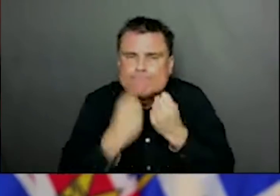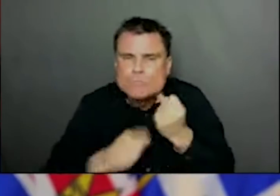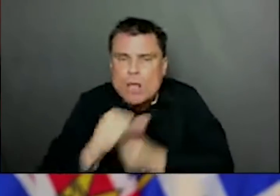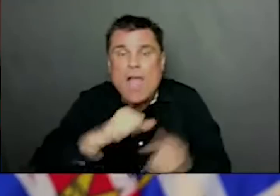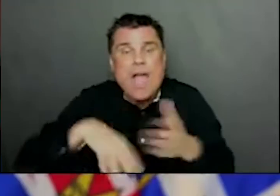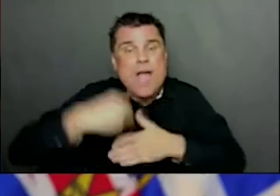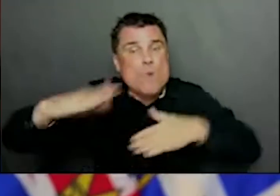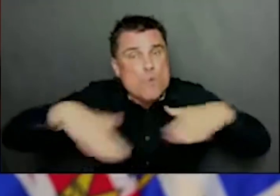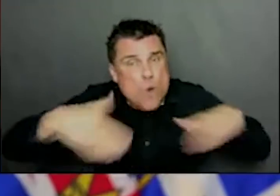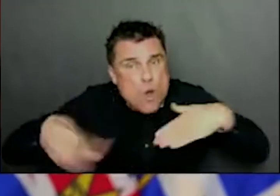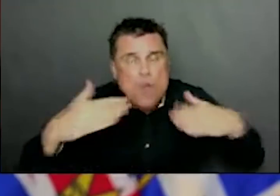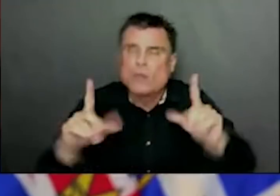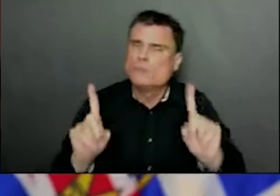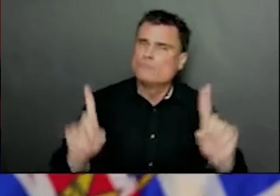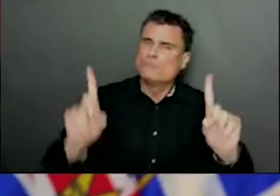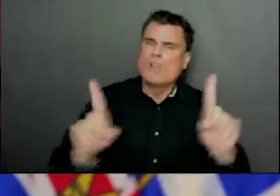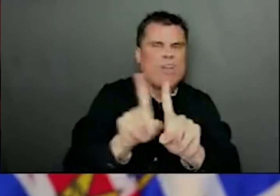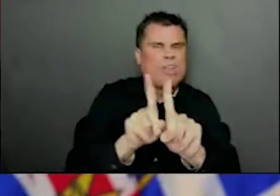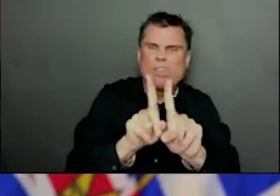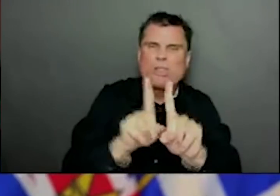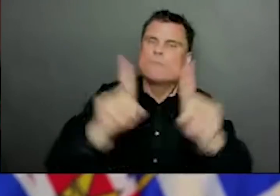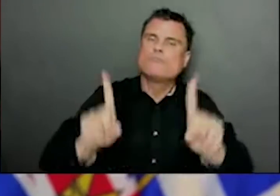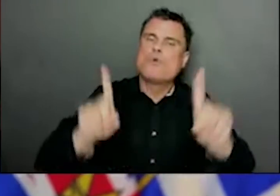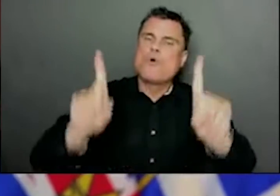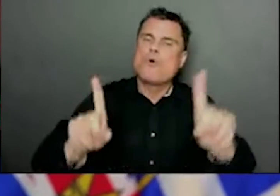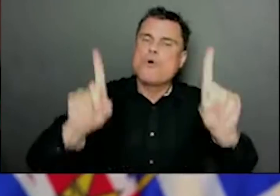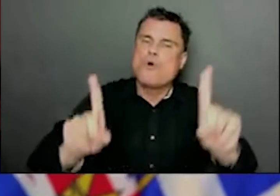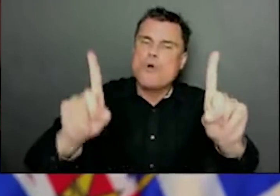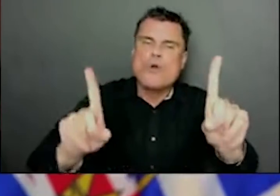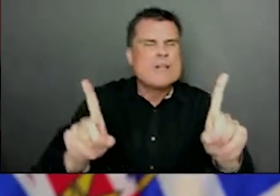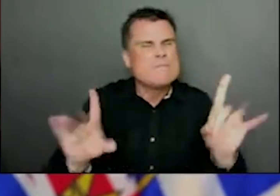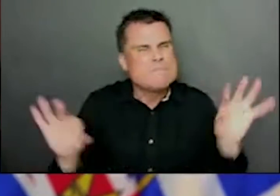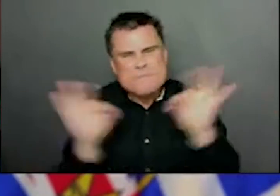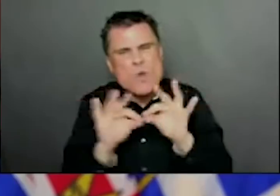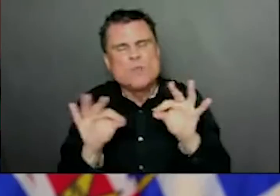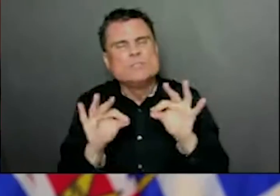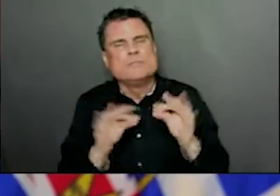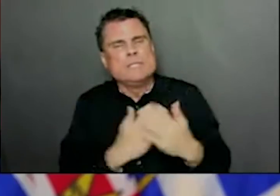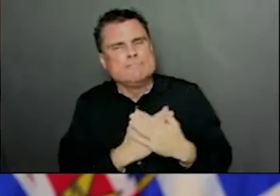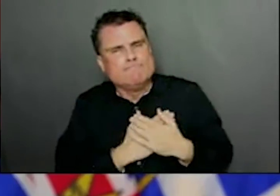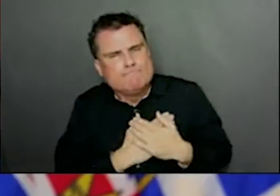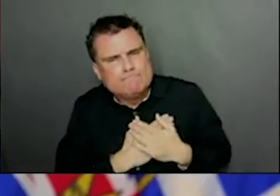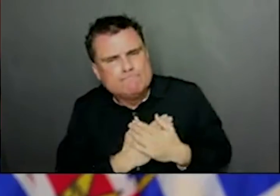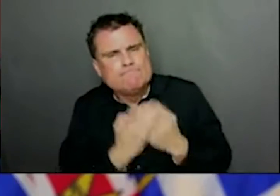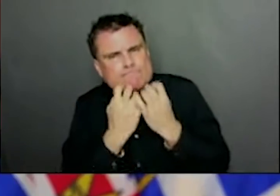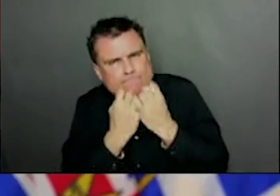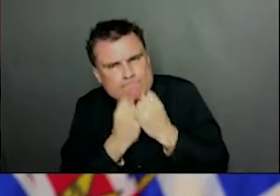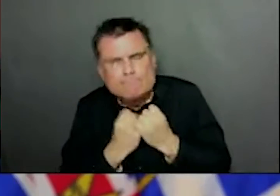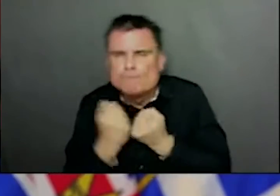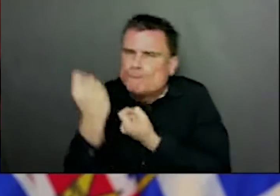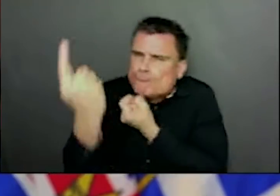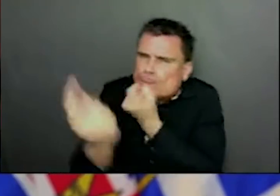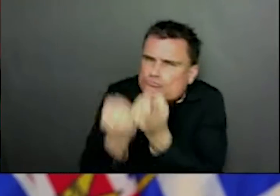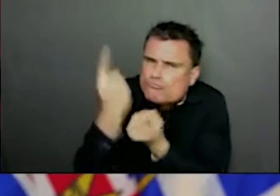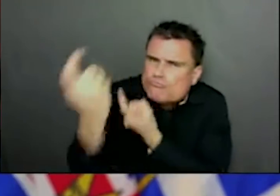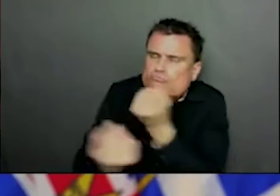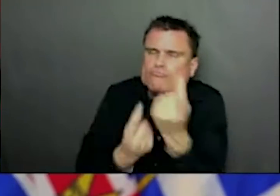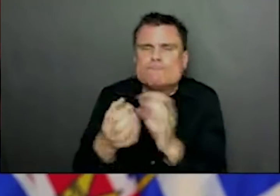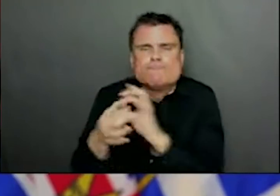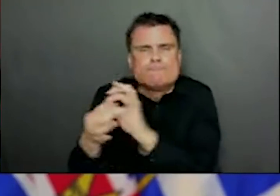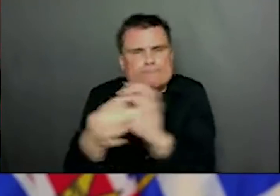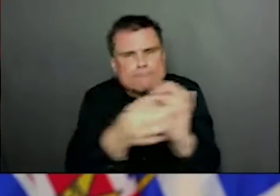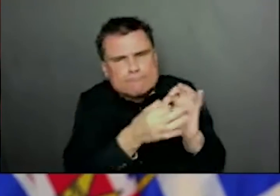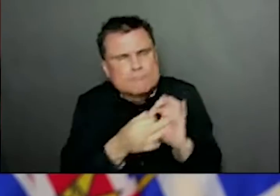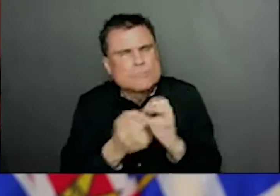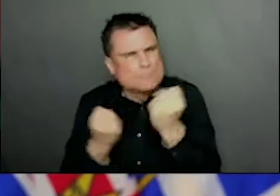compassion and understanding that we need now to get us through these dark days. We can all look